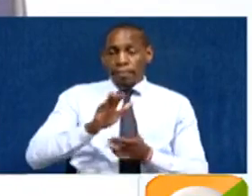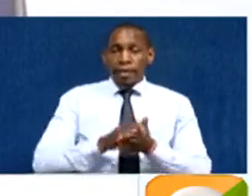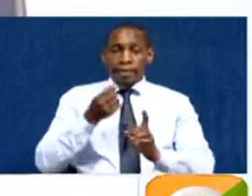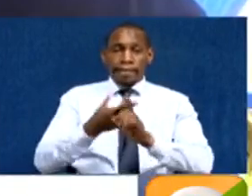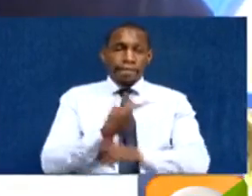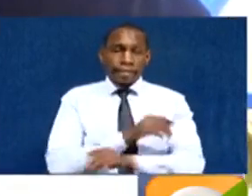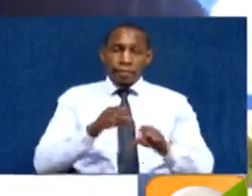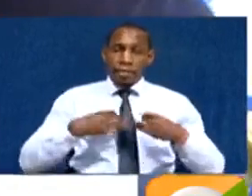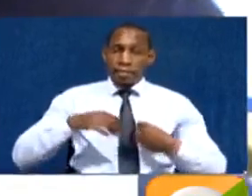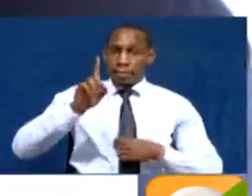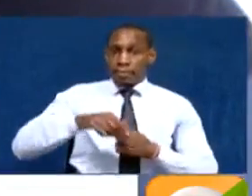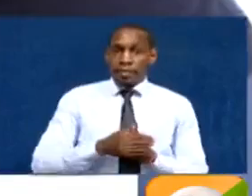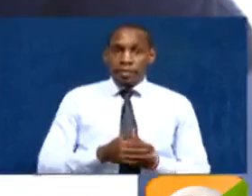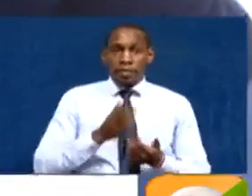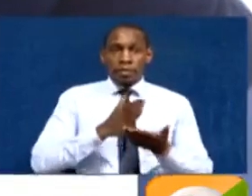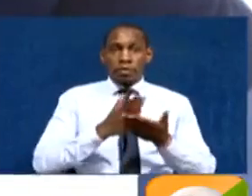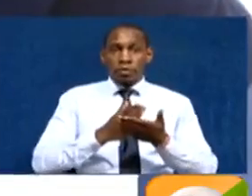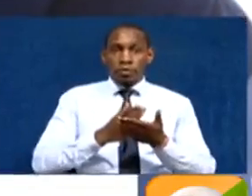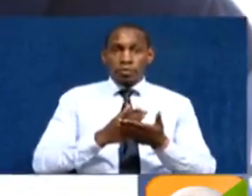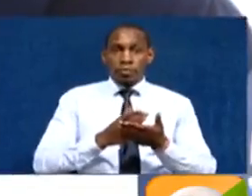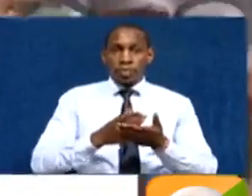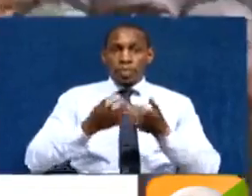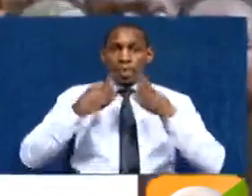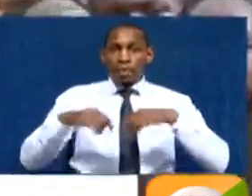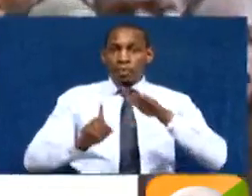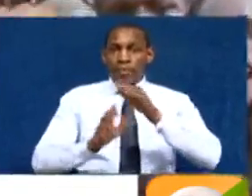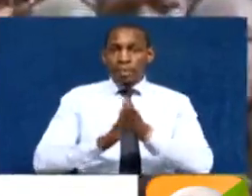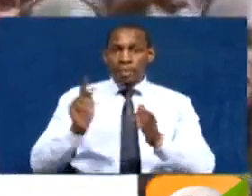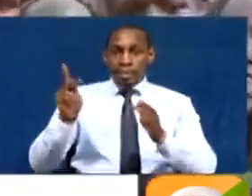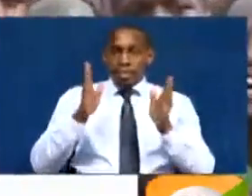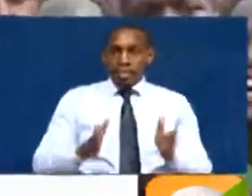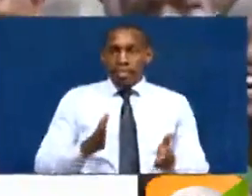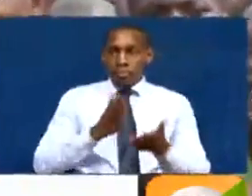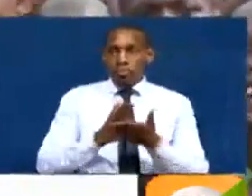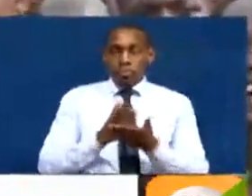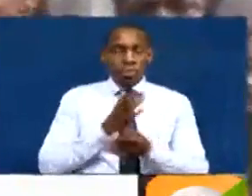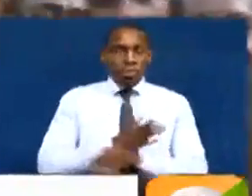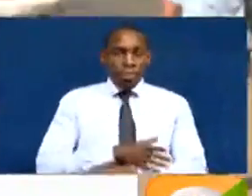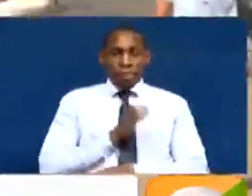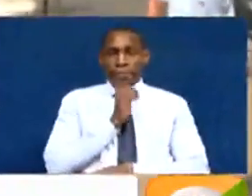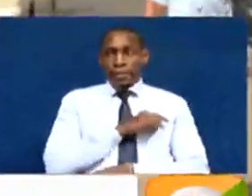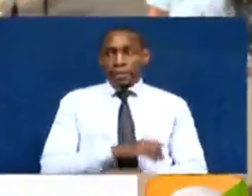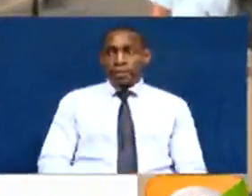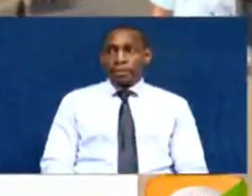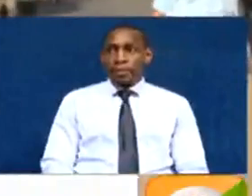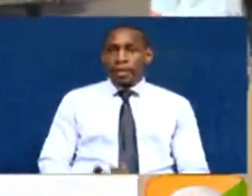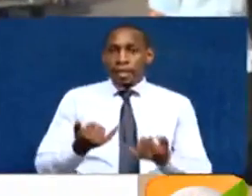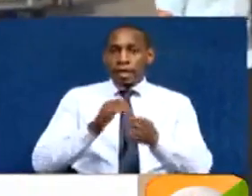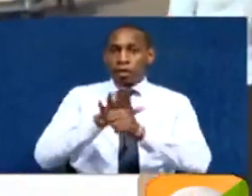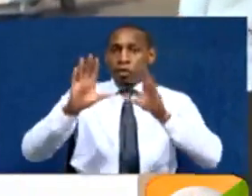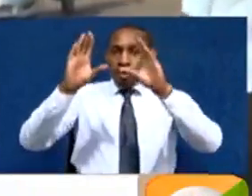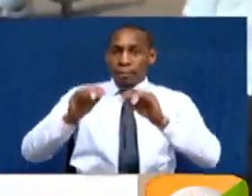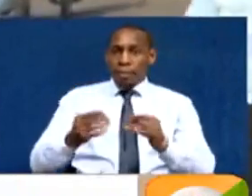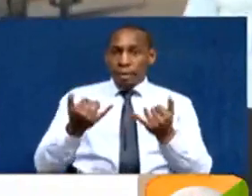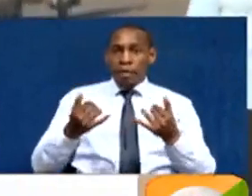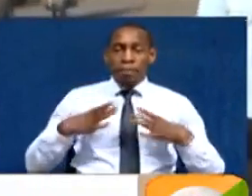get vaccinated. Despite the cautious announcement by the ministry, some Kenyans have completely dropped the guard. Hii kitu imepungua na